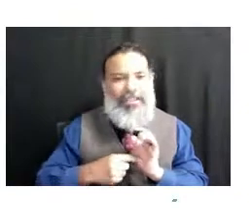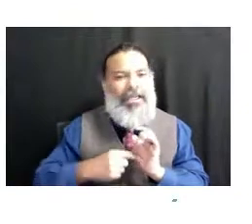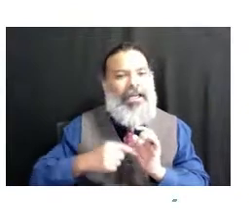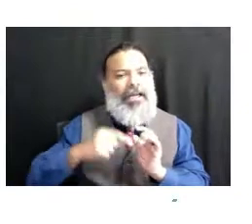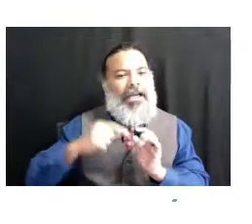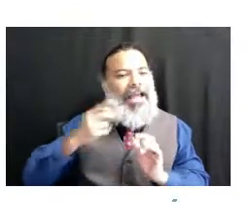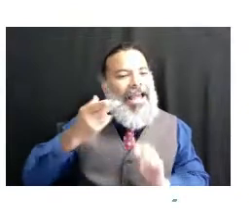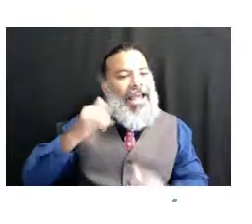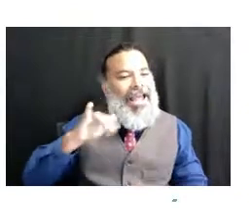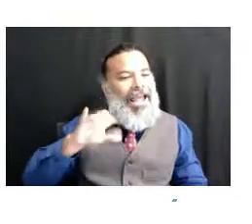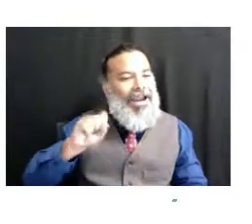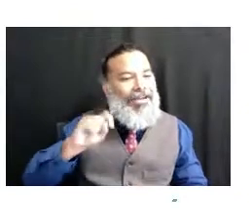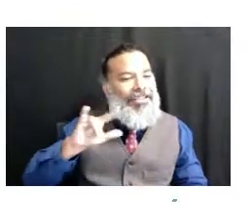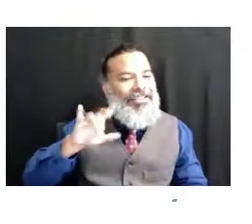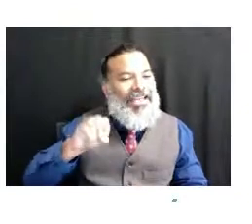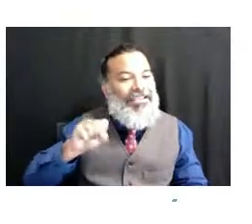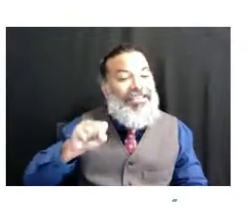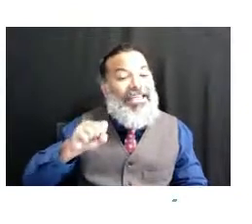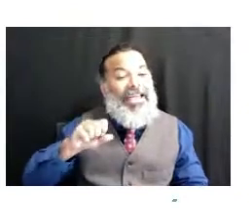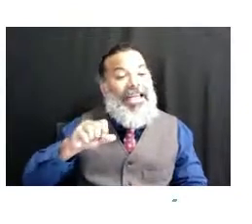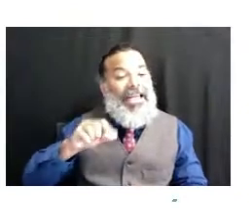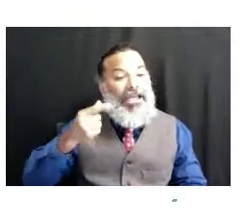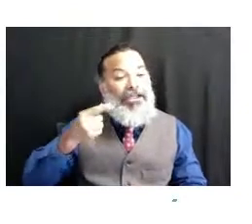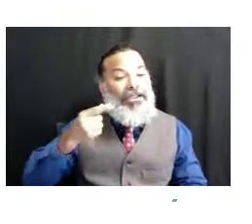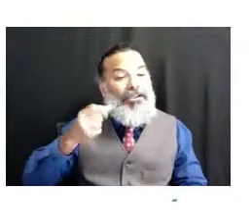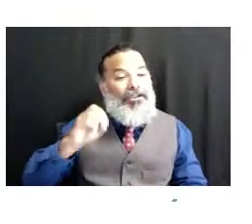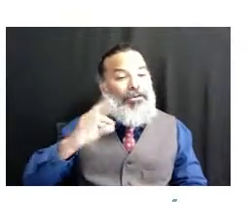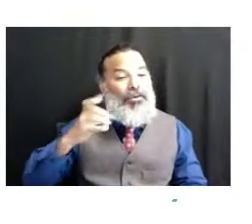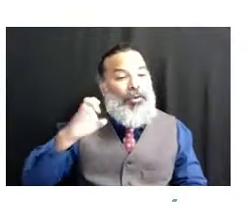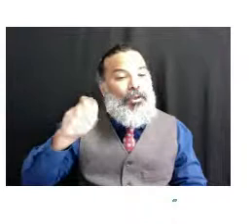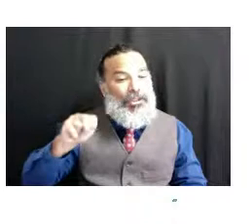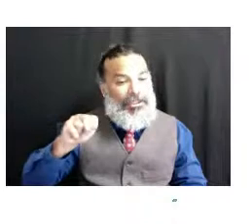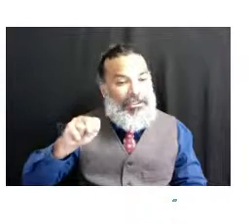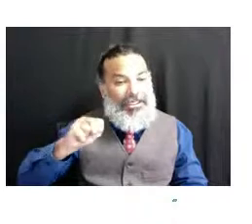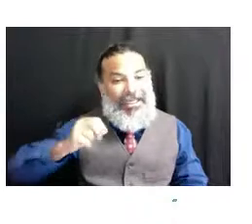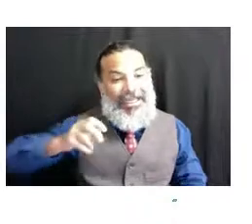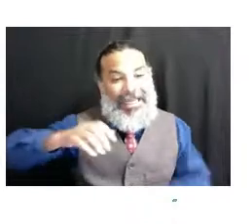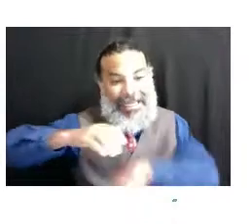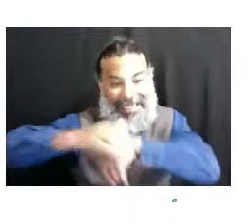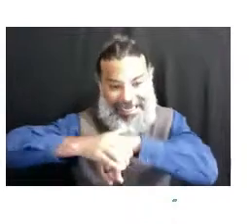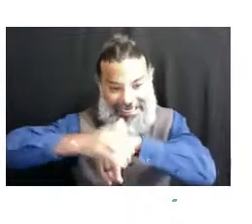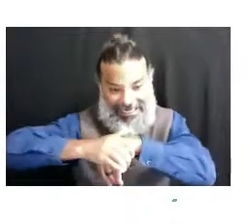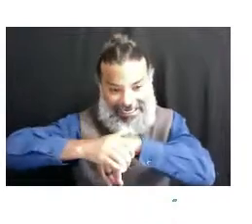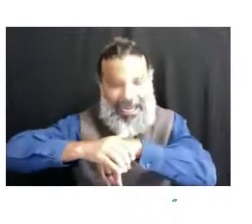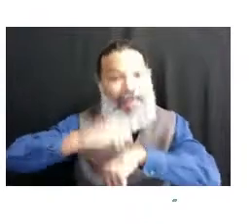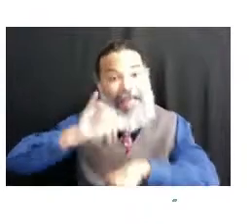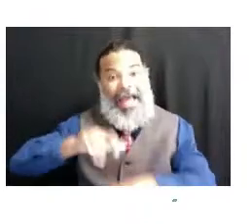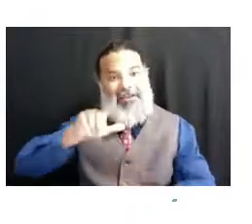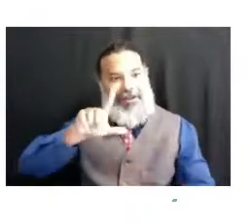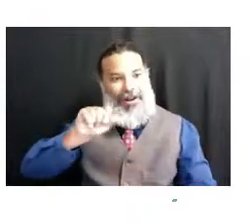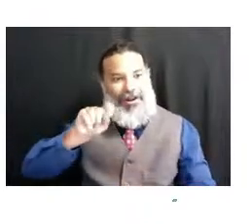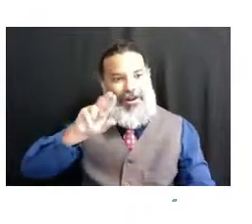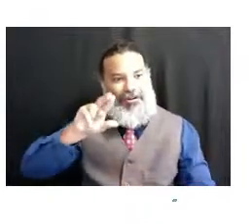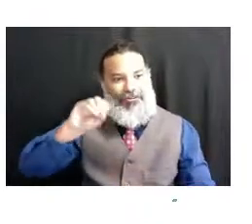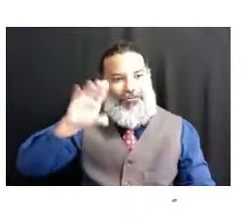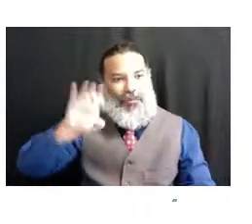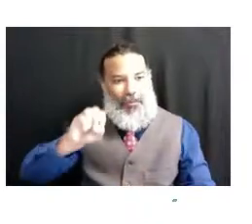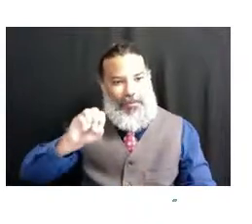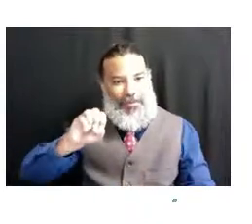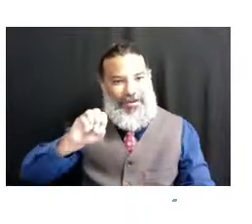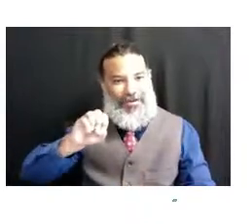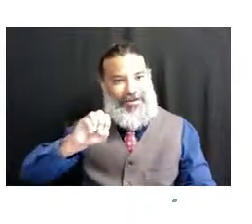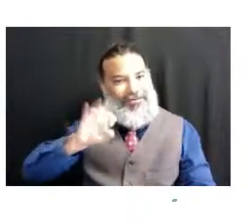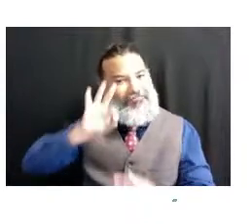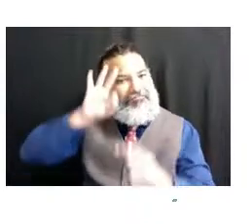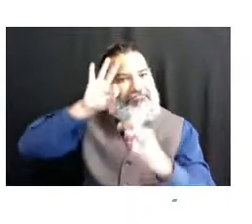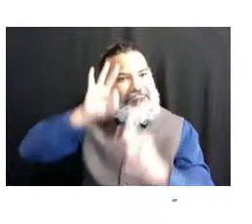hairstyles in Georgian England. And this is what Latrobe is